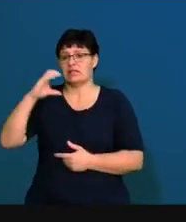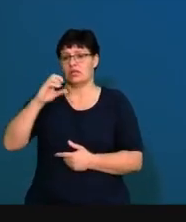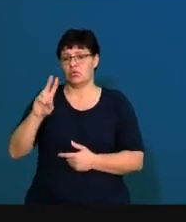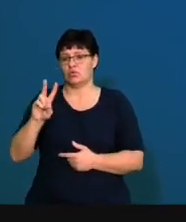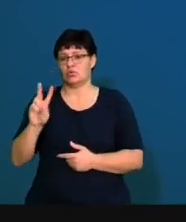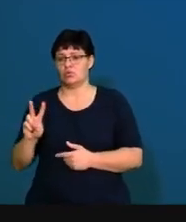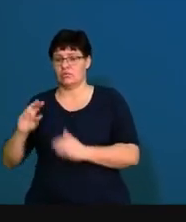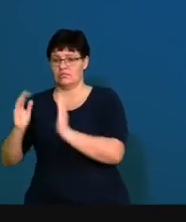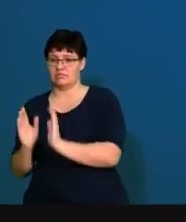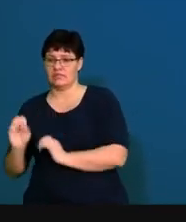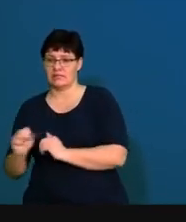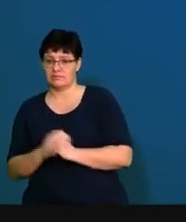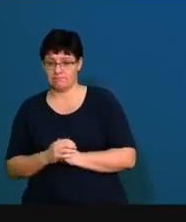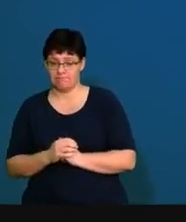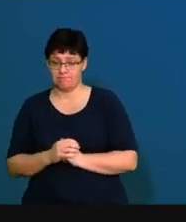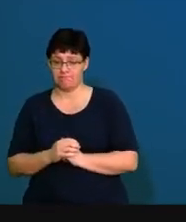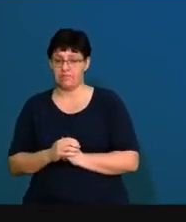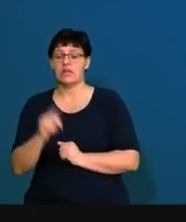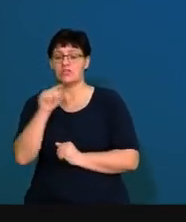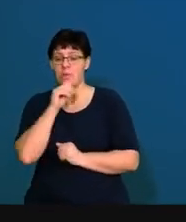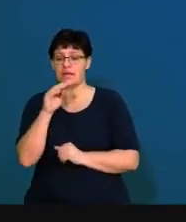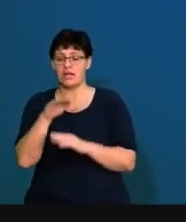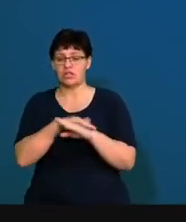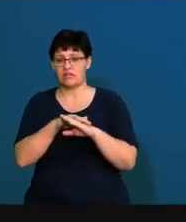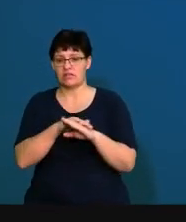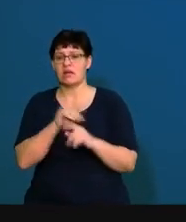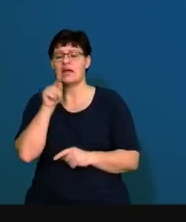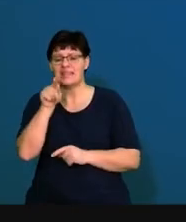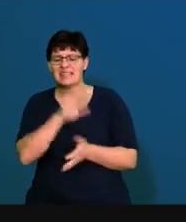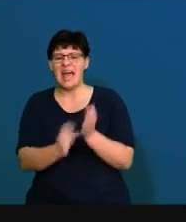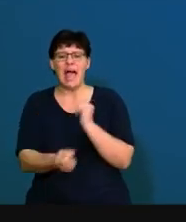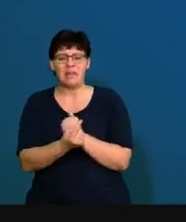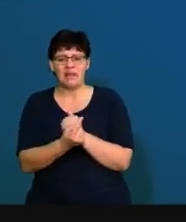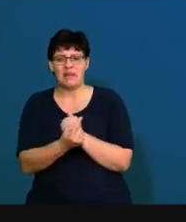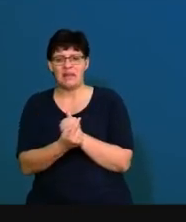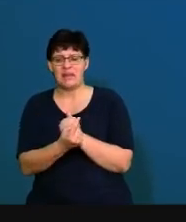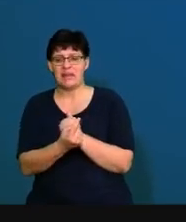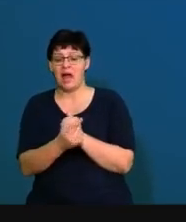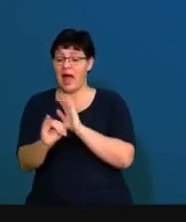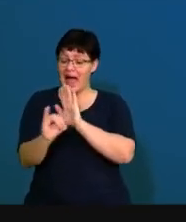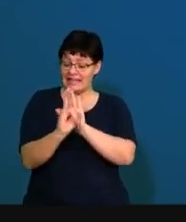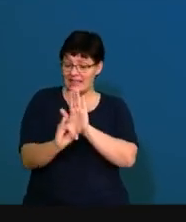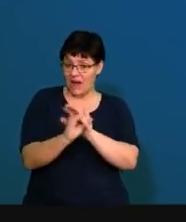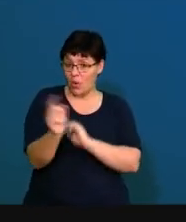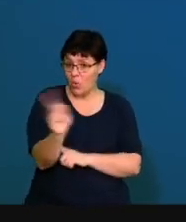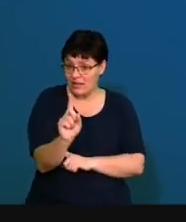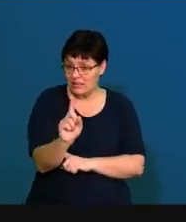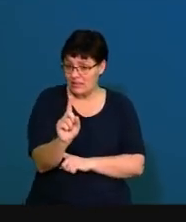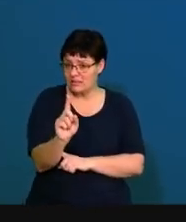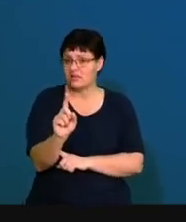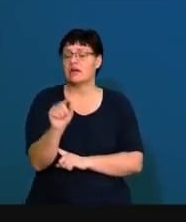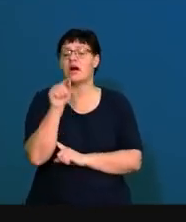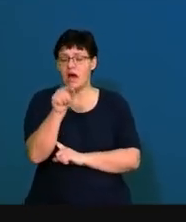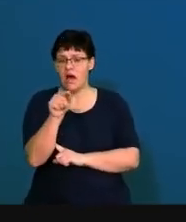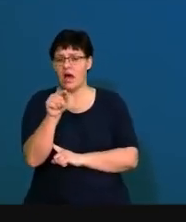metal, okay? So on the surface of this, we must have, actually this takes place again, we must identify the